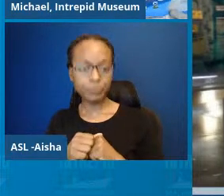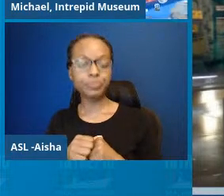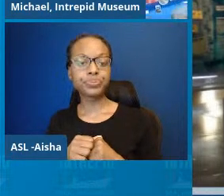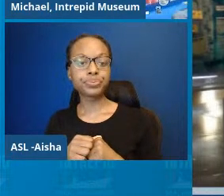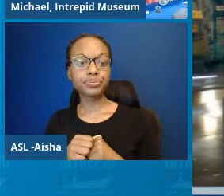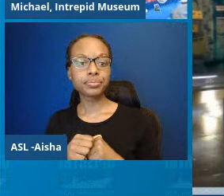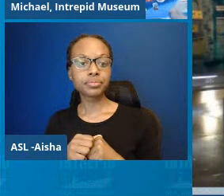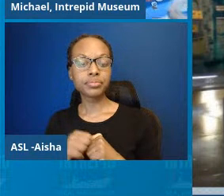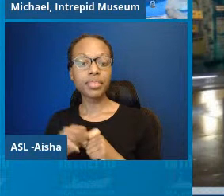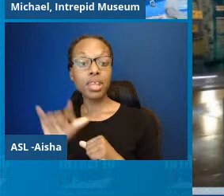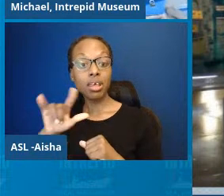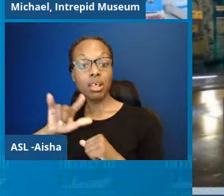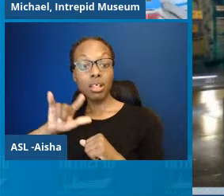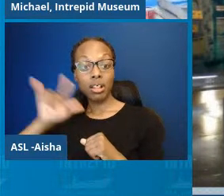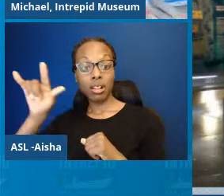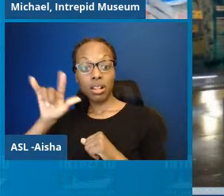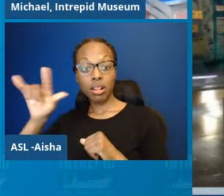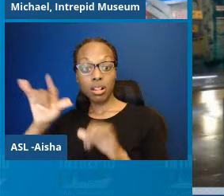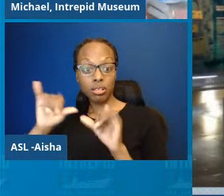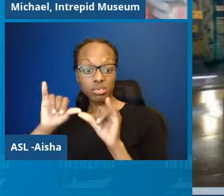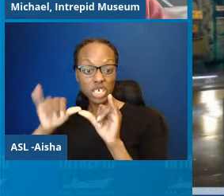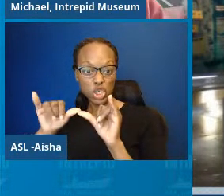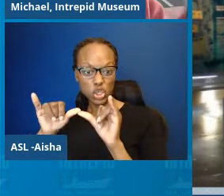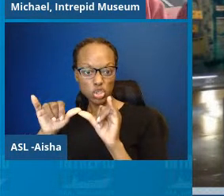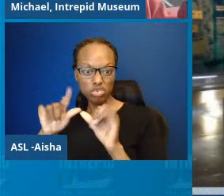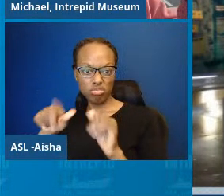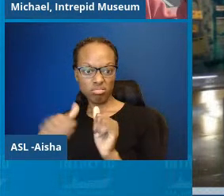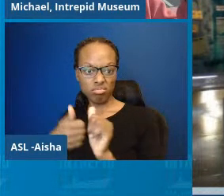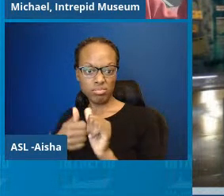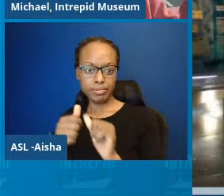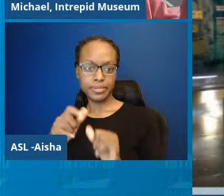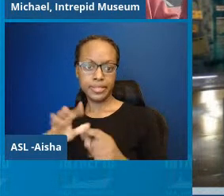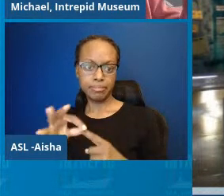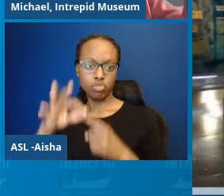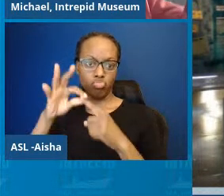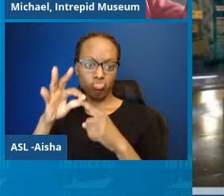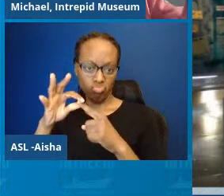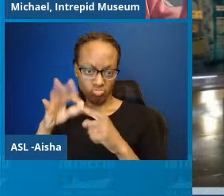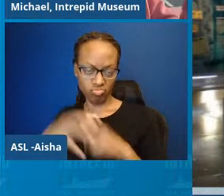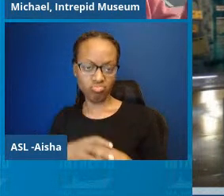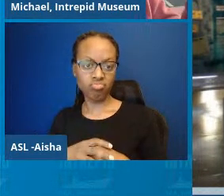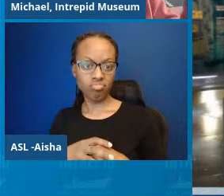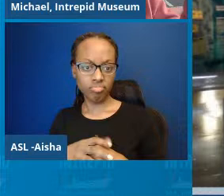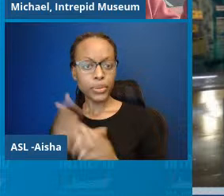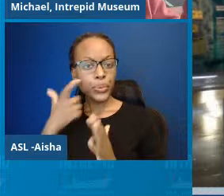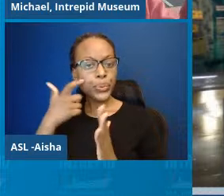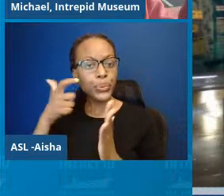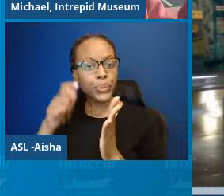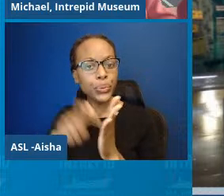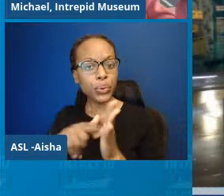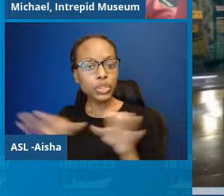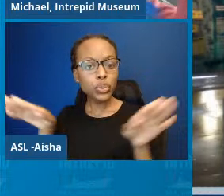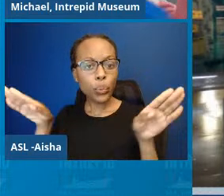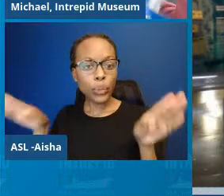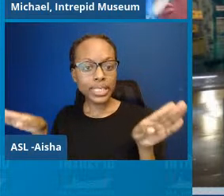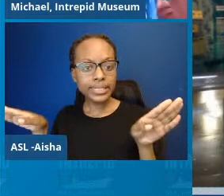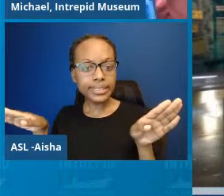in a couple of ways that make it special. Now, I don't know if you notice, there's something different about the